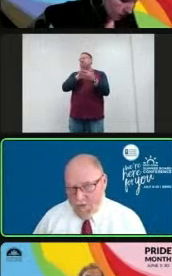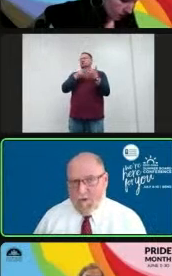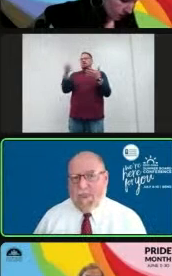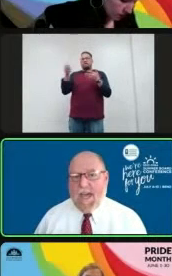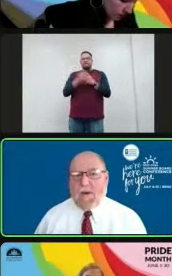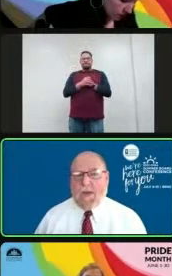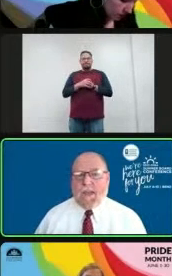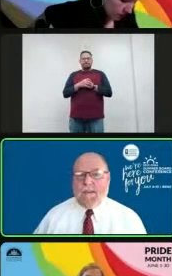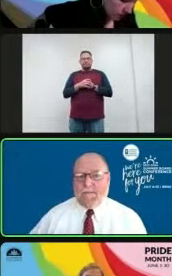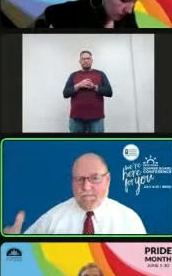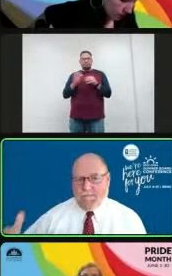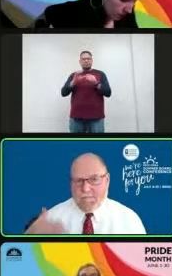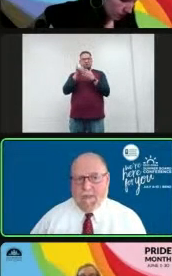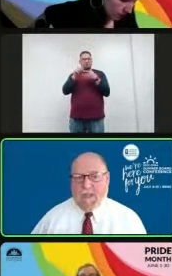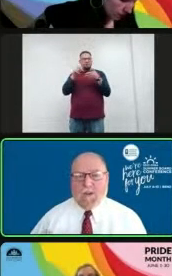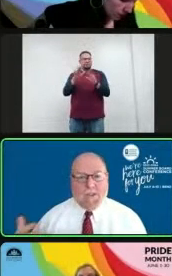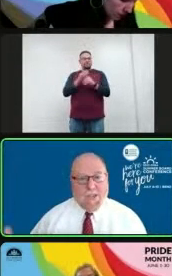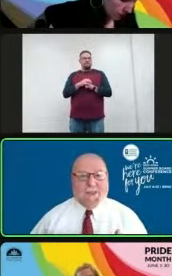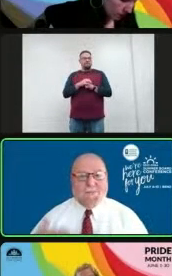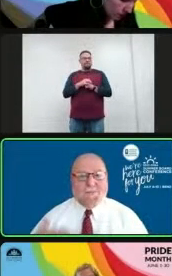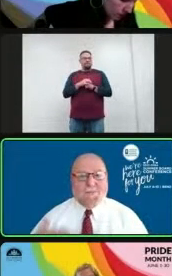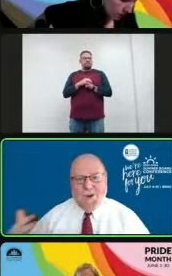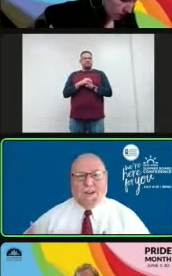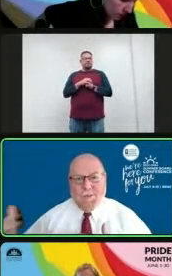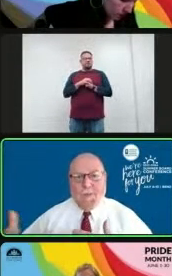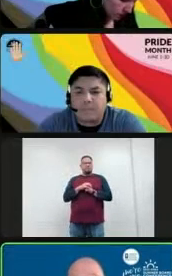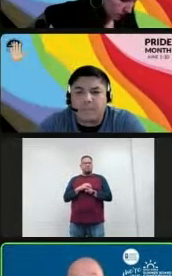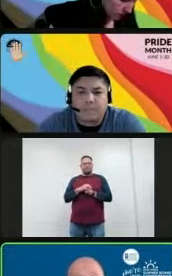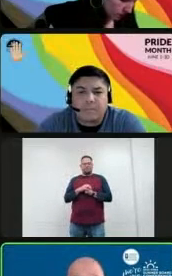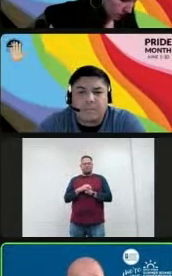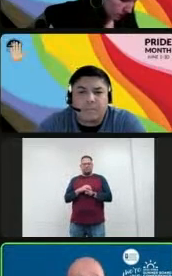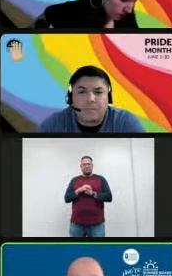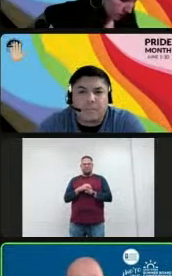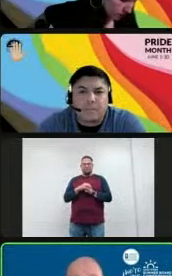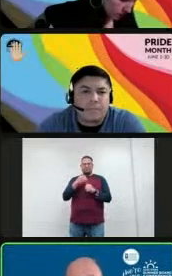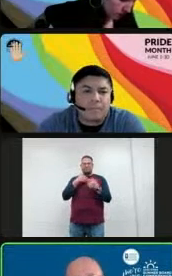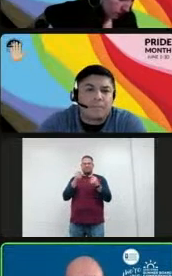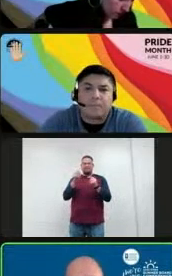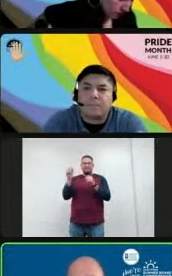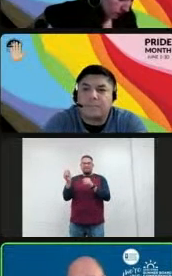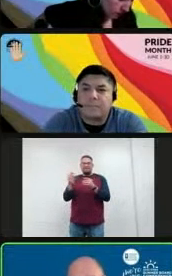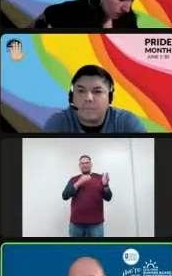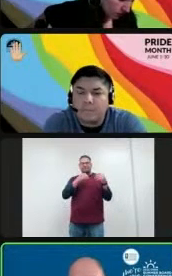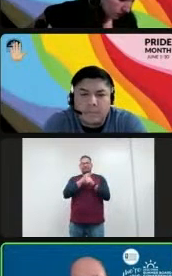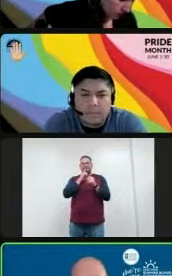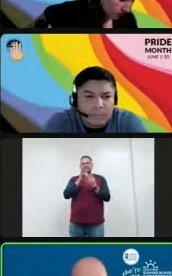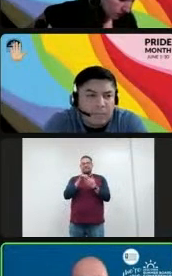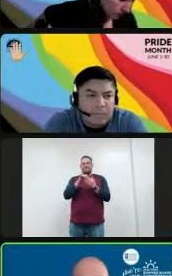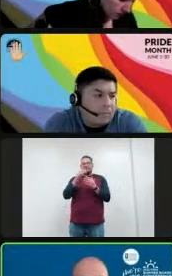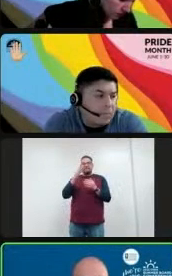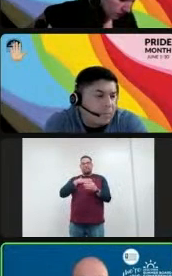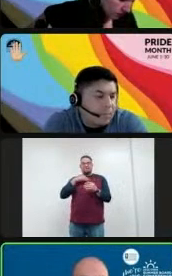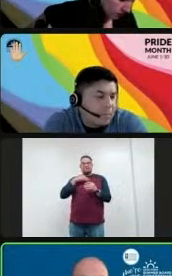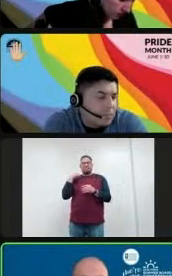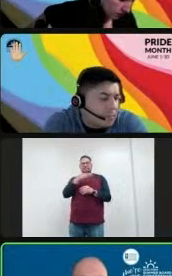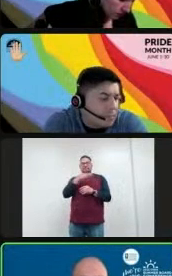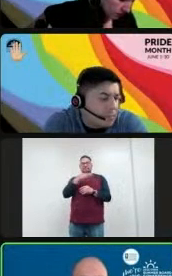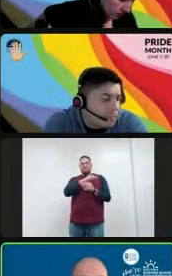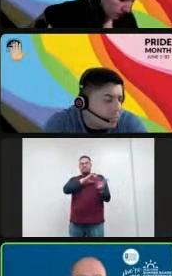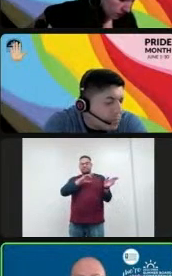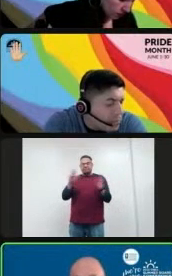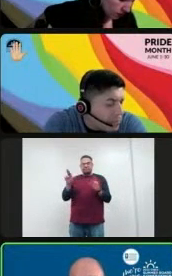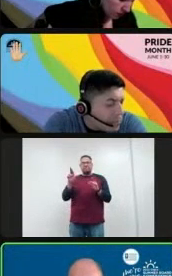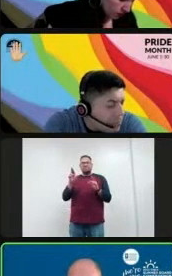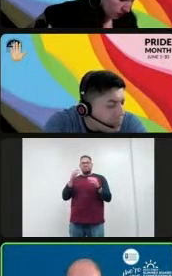and do it that way. It's because I'm trying to plan and make sure that my staff is prepared to enter into that